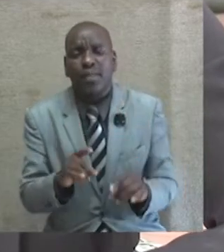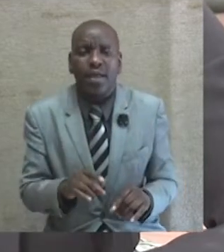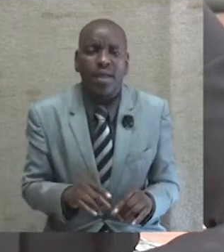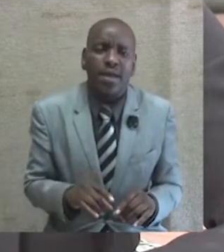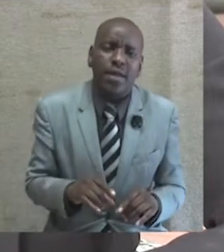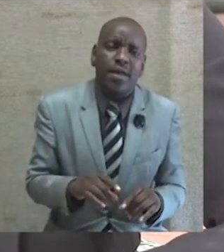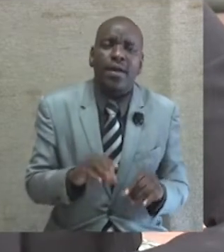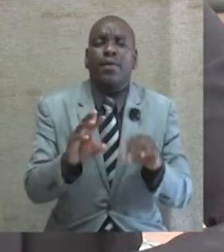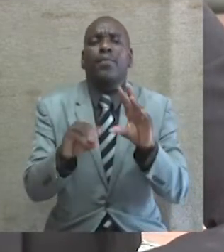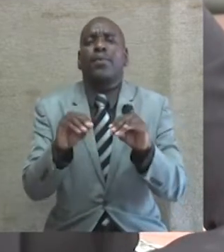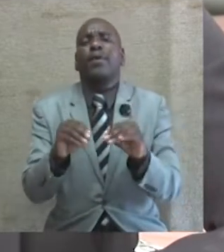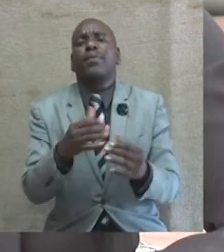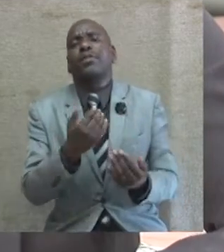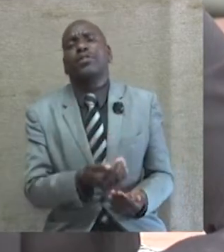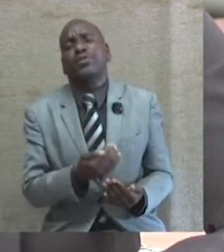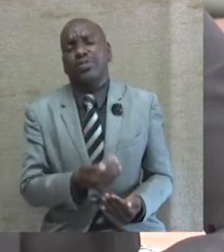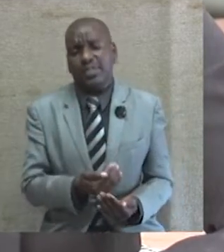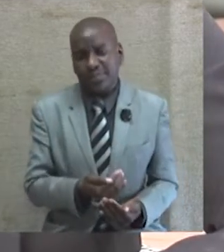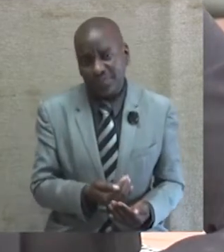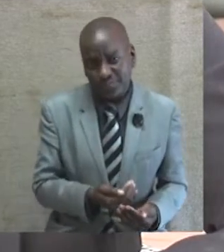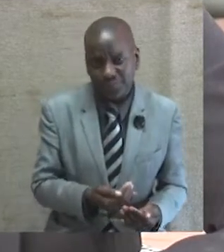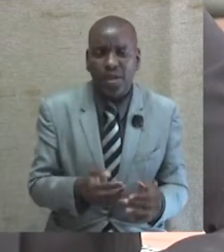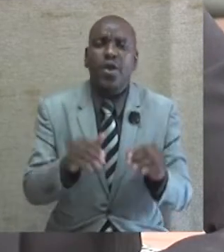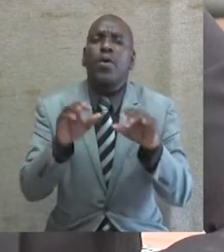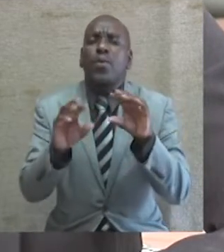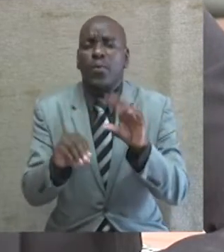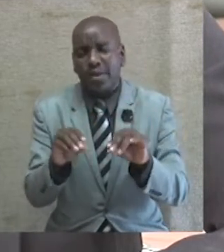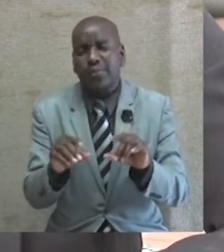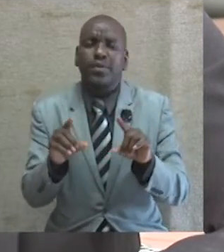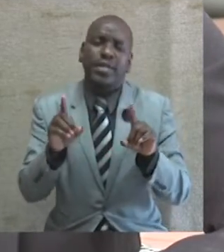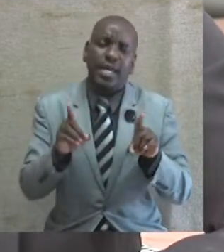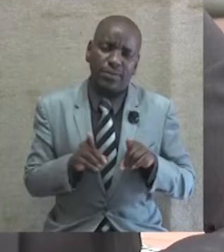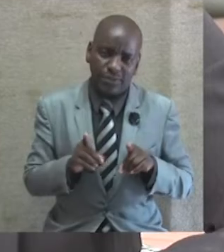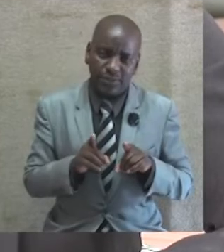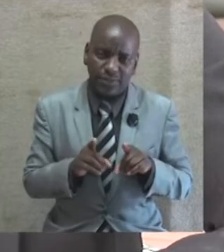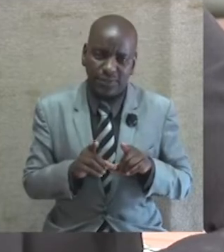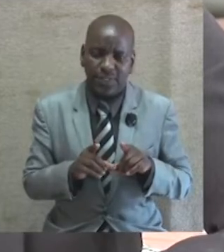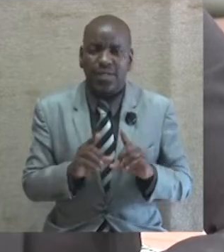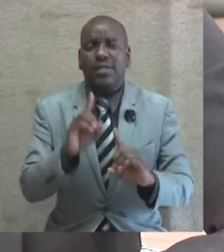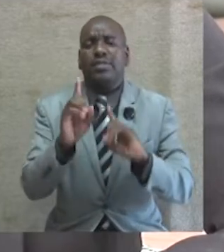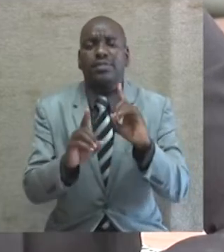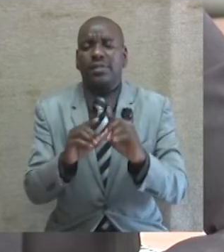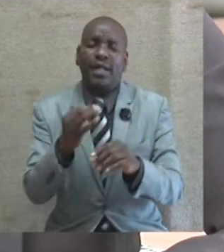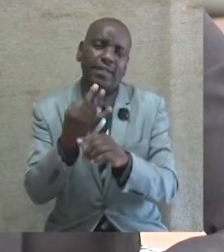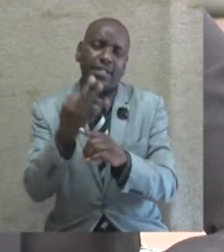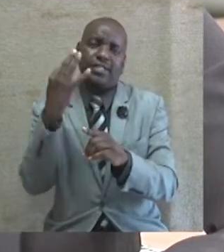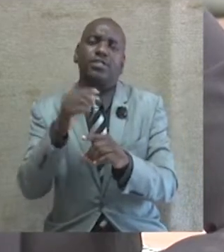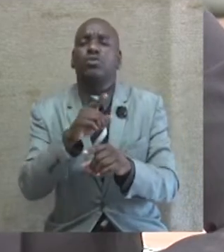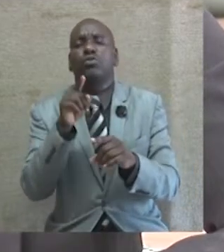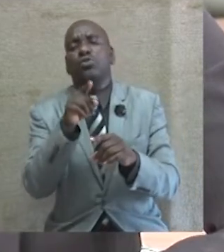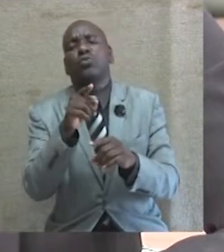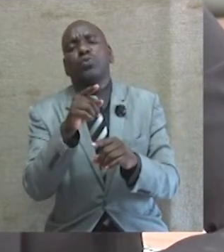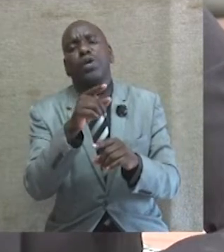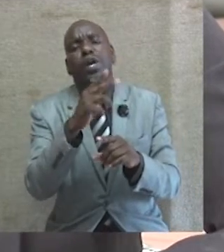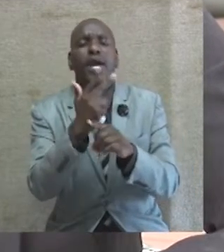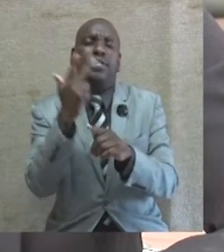Okay, we work with children. We work with girls from 13 years to 18 years, and we